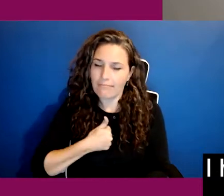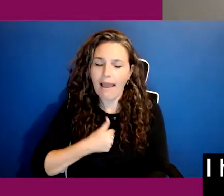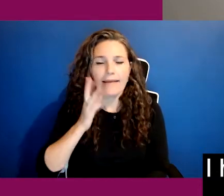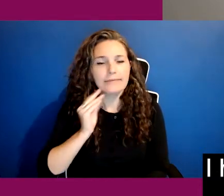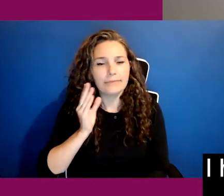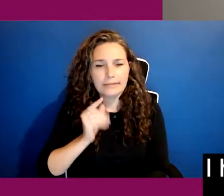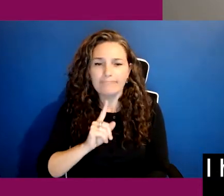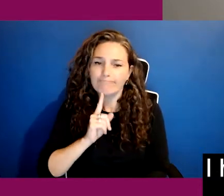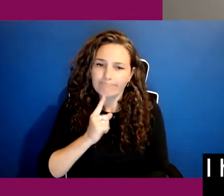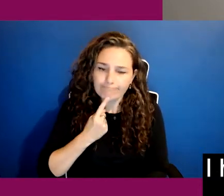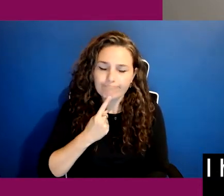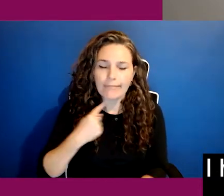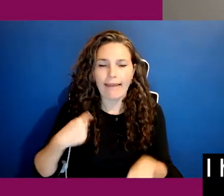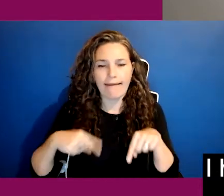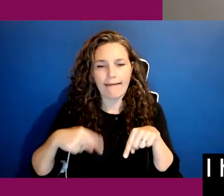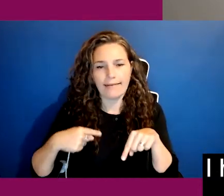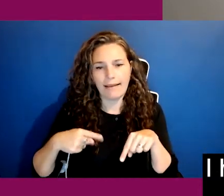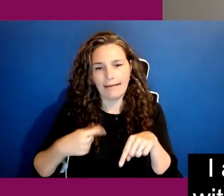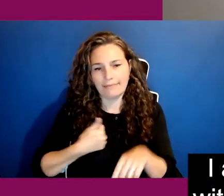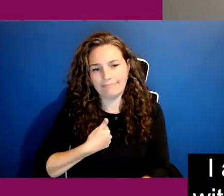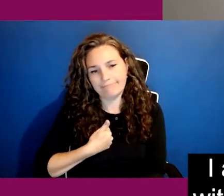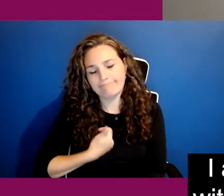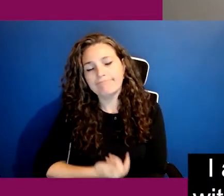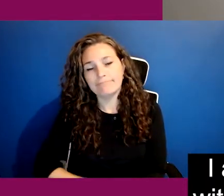and I experience significant anxiety.